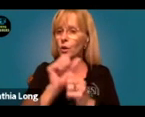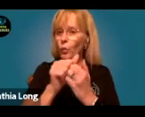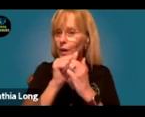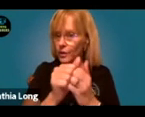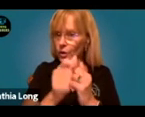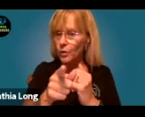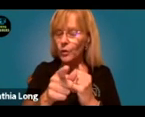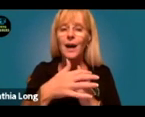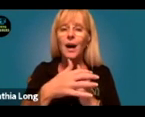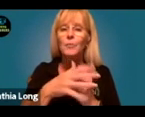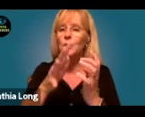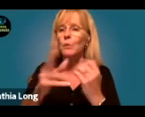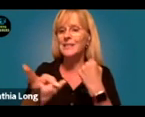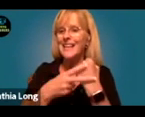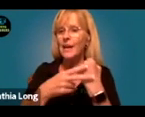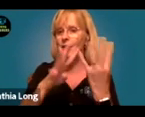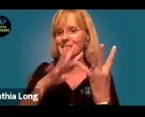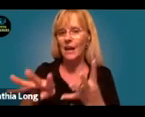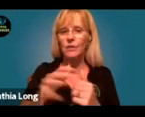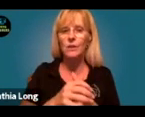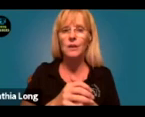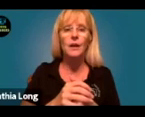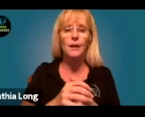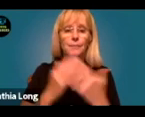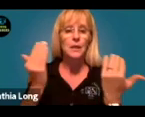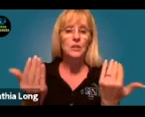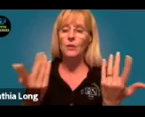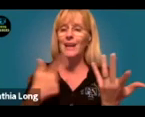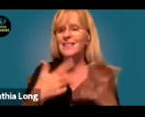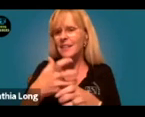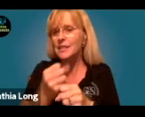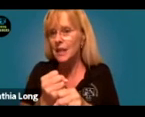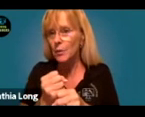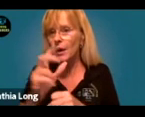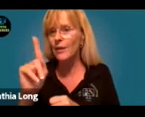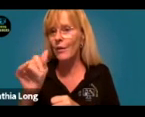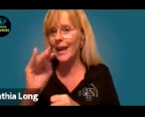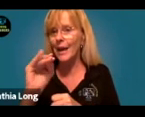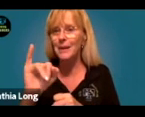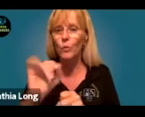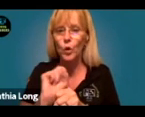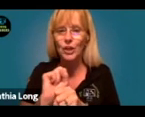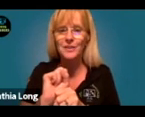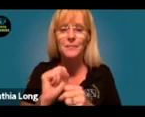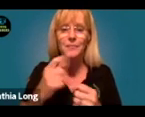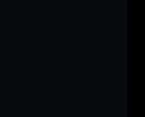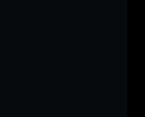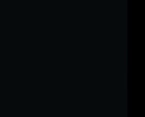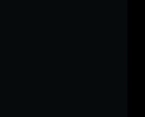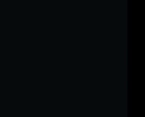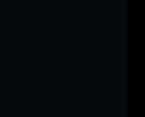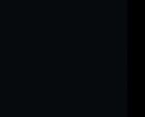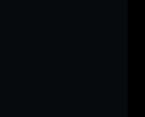worked on with you, it will save it and download it. So that's kind of a summary of how Kami works.